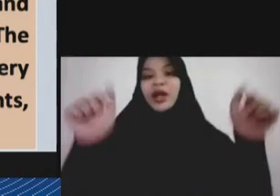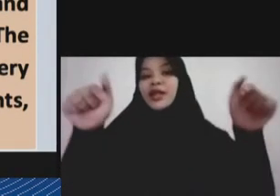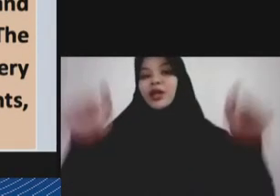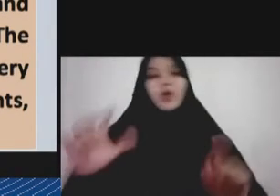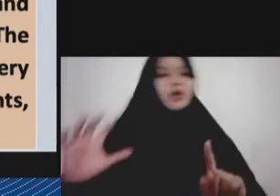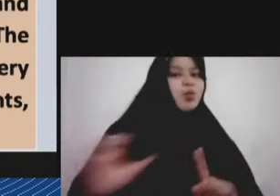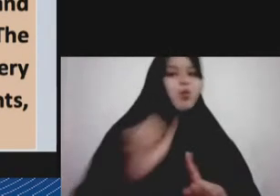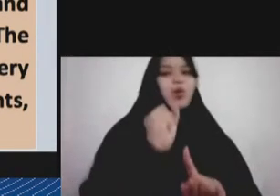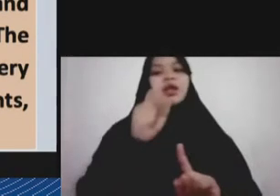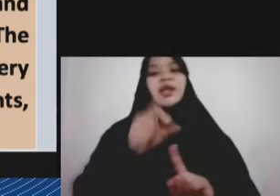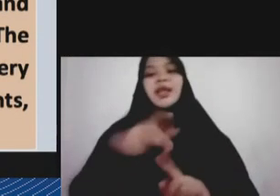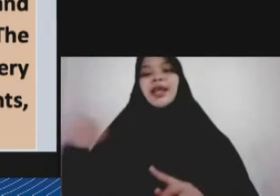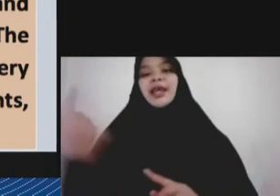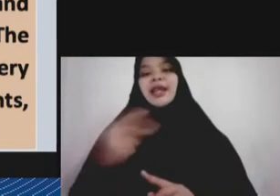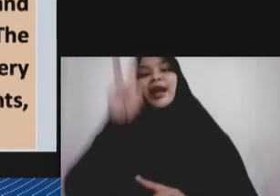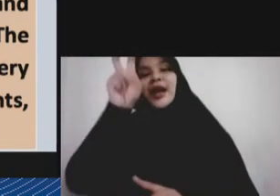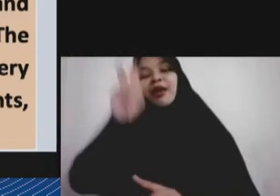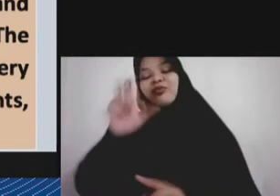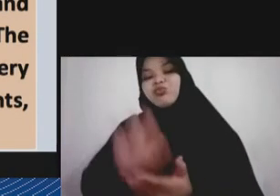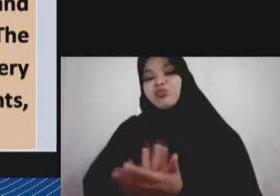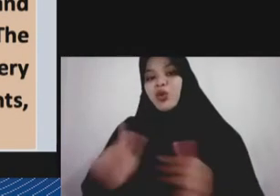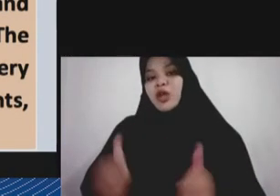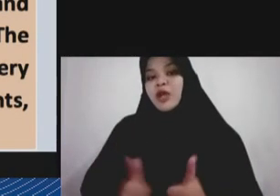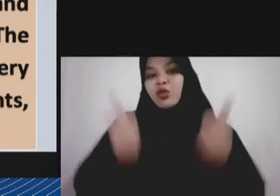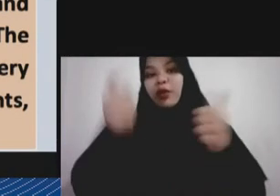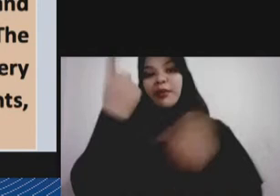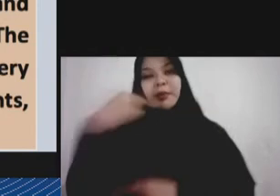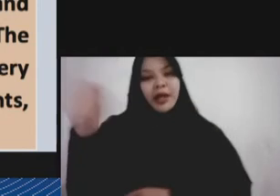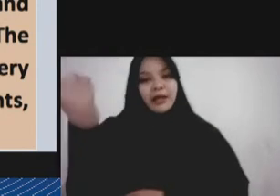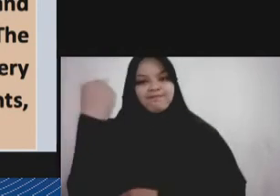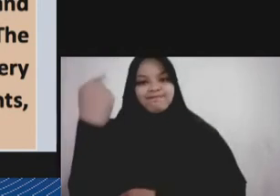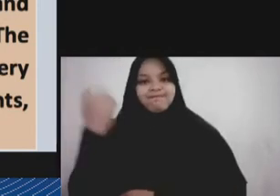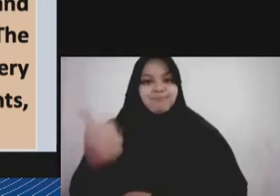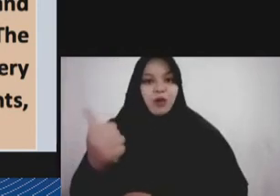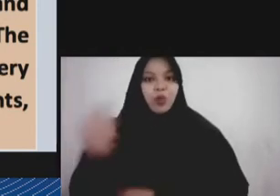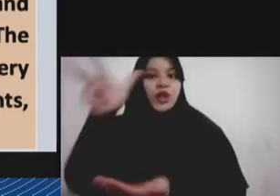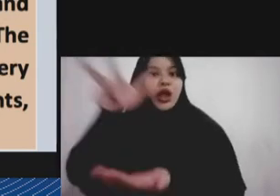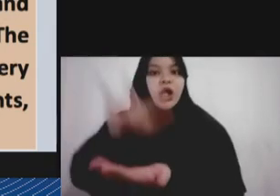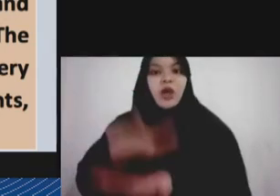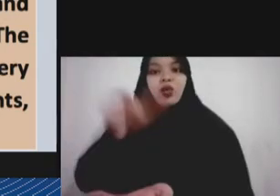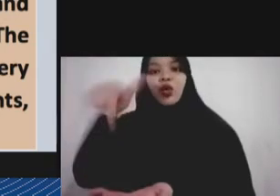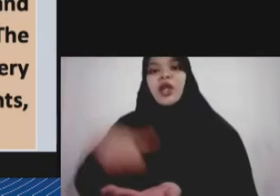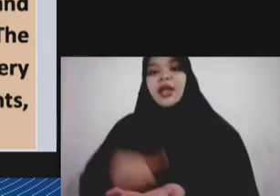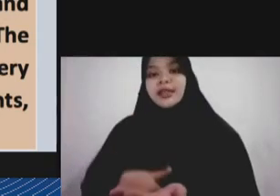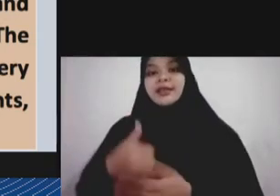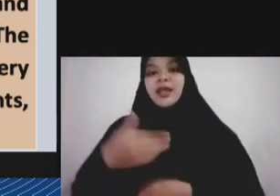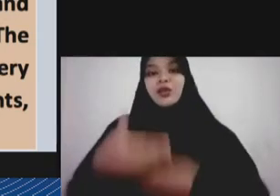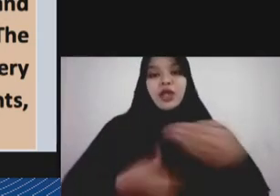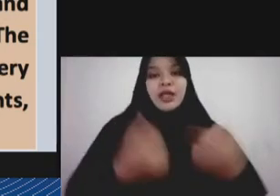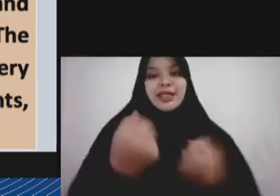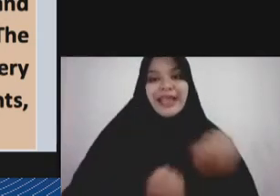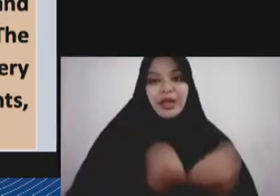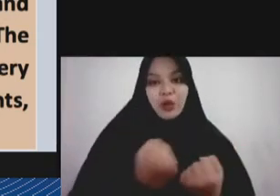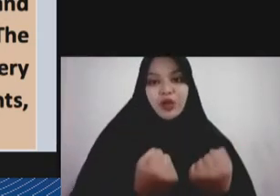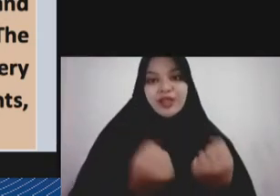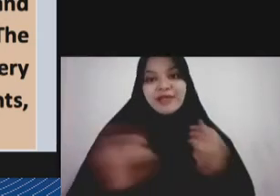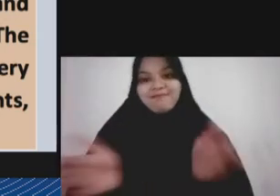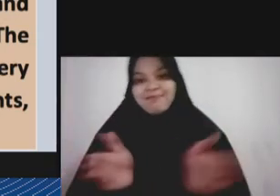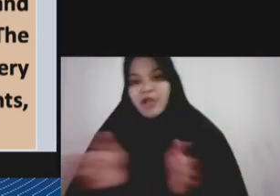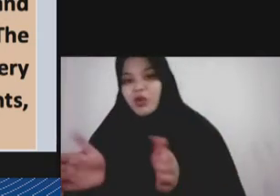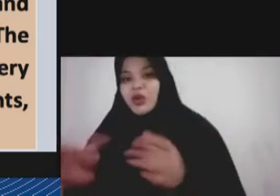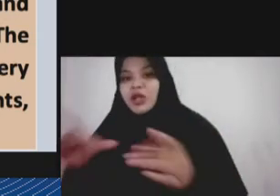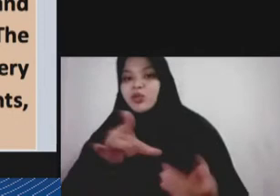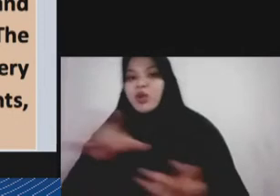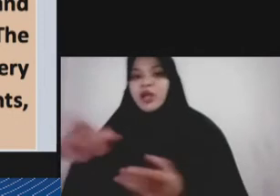be good governance. For this reason, legality is needed in every action that is carried out, which means